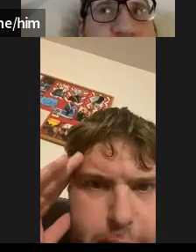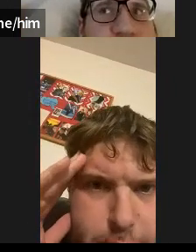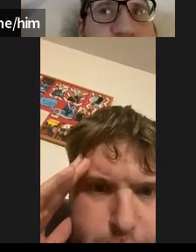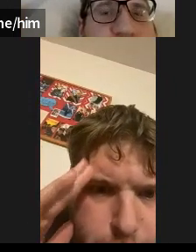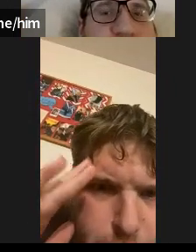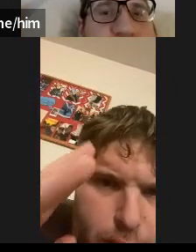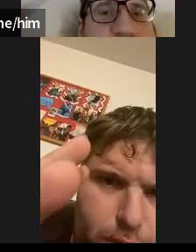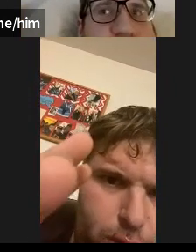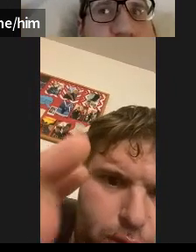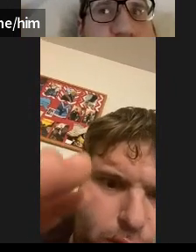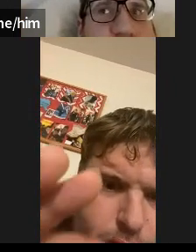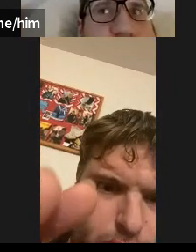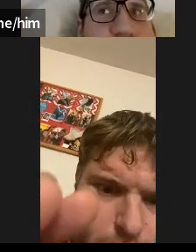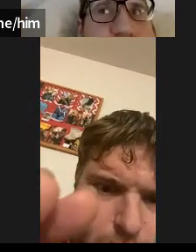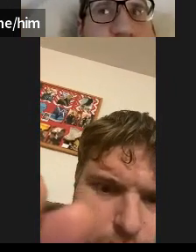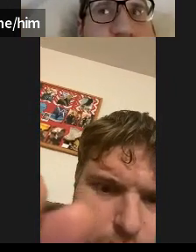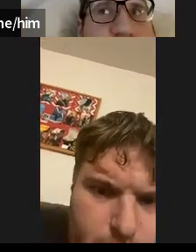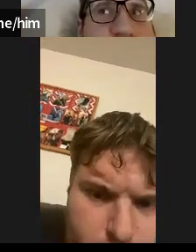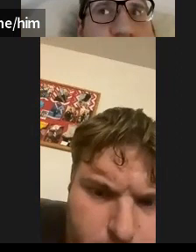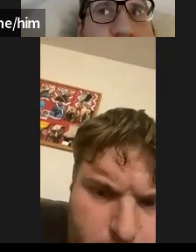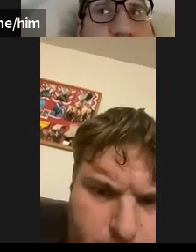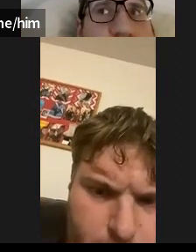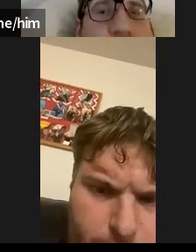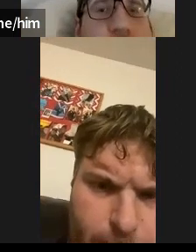three. Which room you would like to go into, Kat?